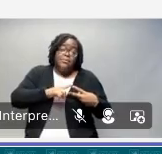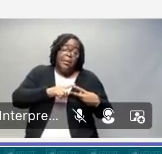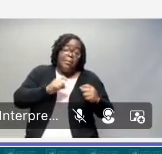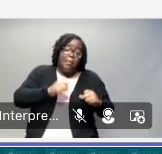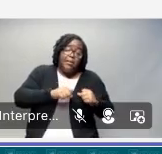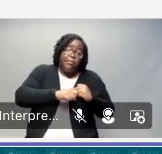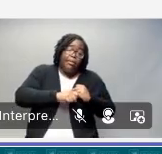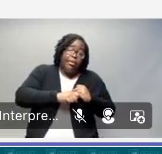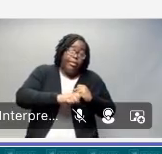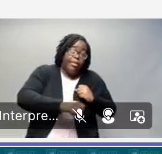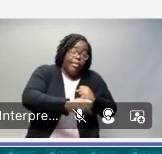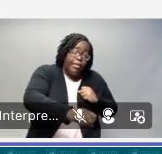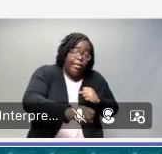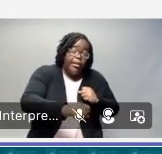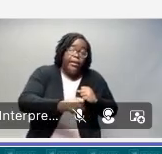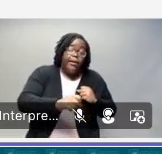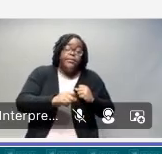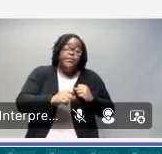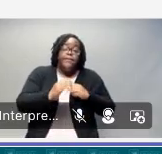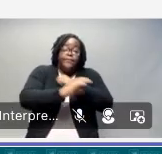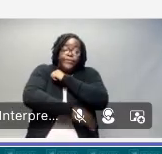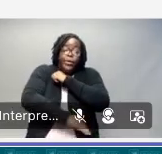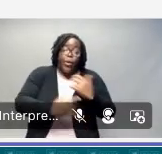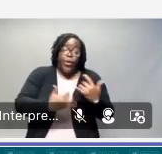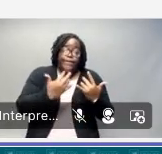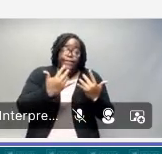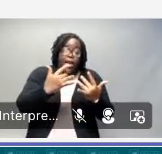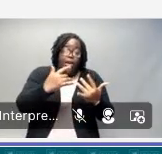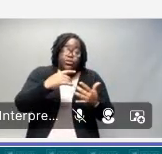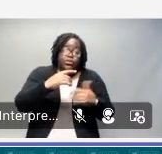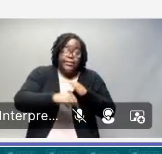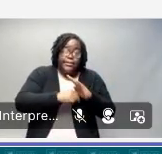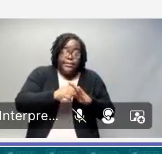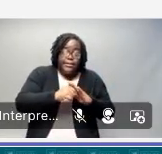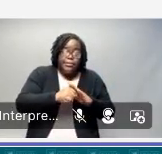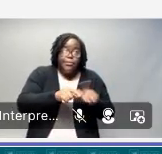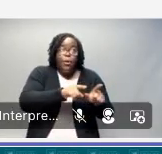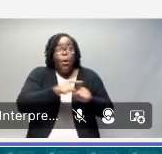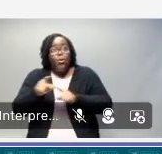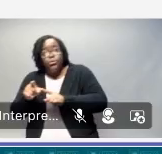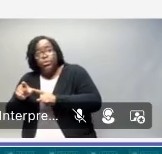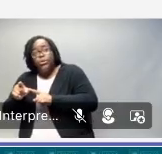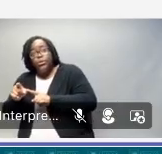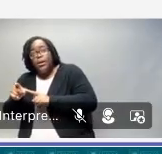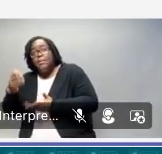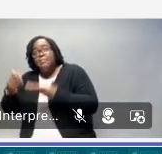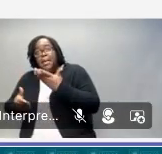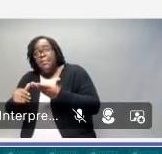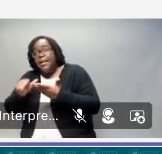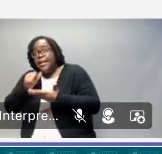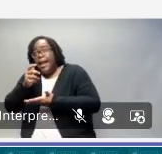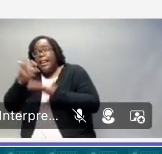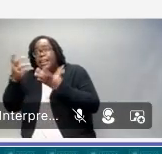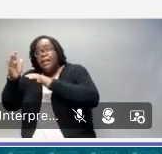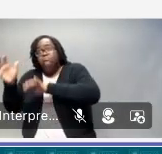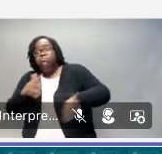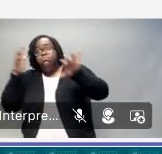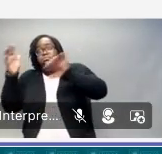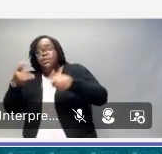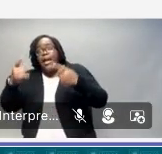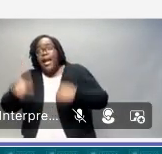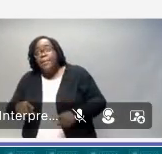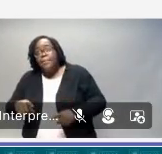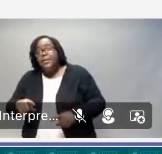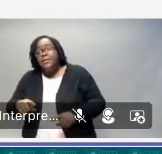the fall fire season, but then on the other hand, we may not have that many wind events in the fall to be